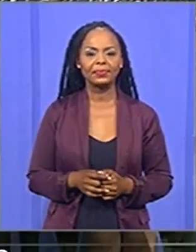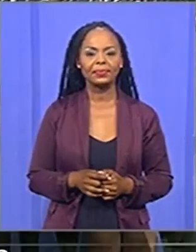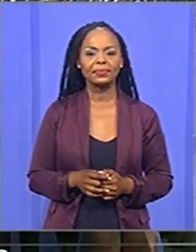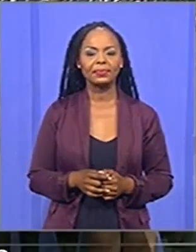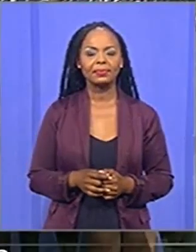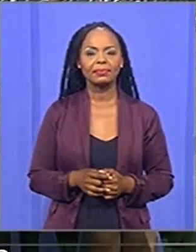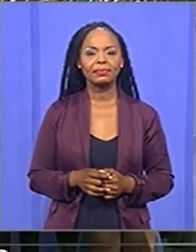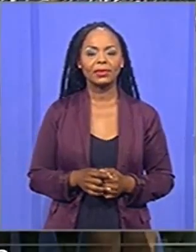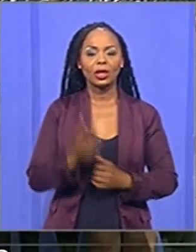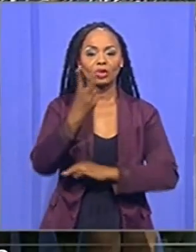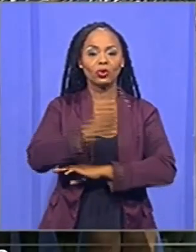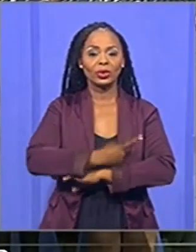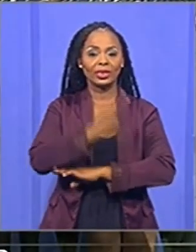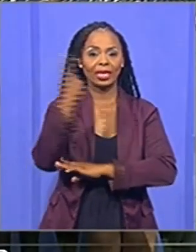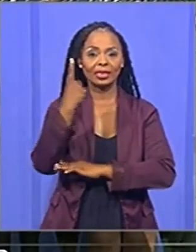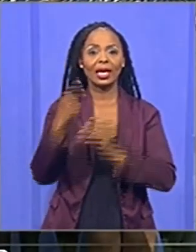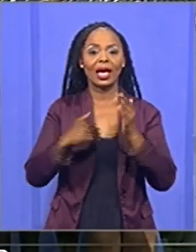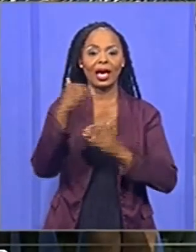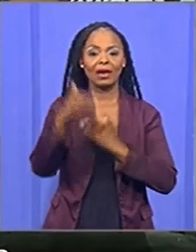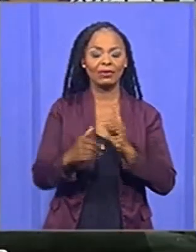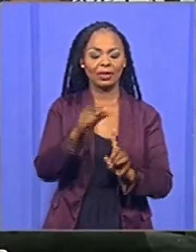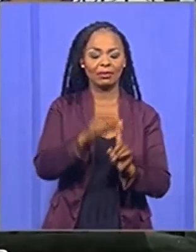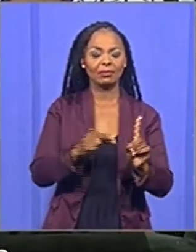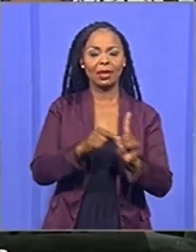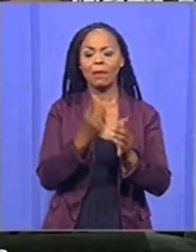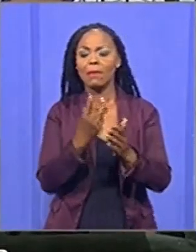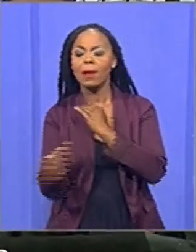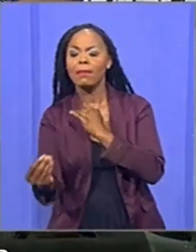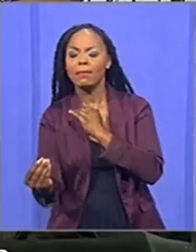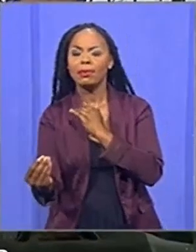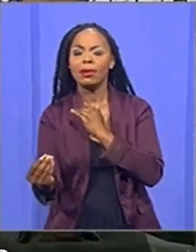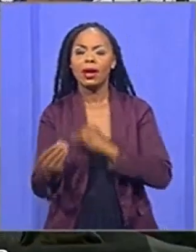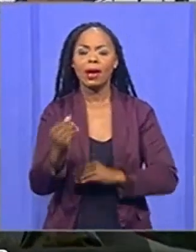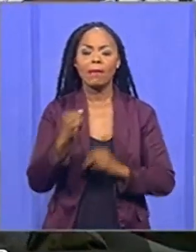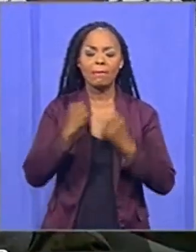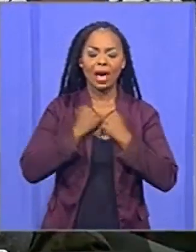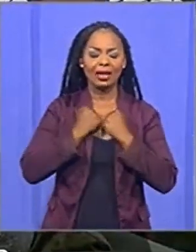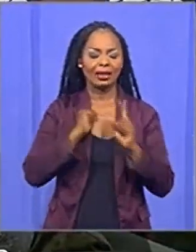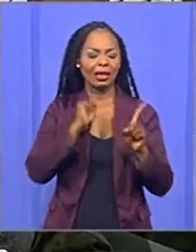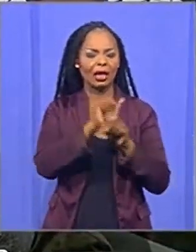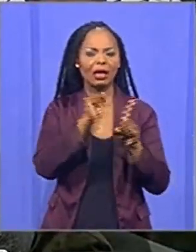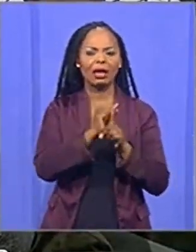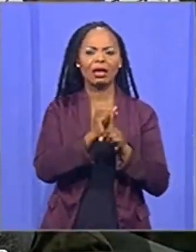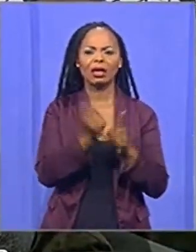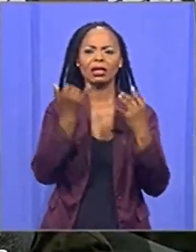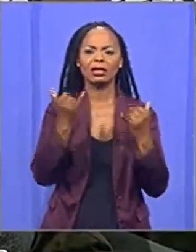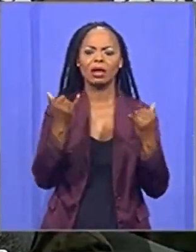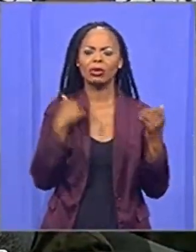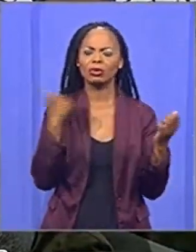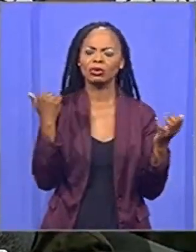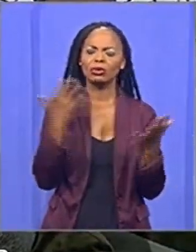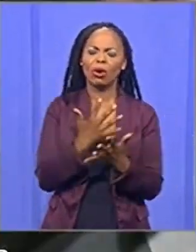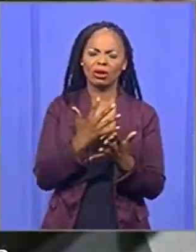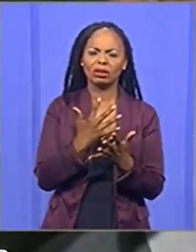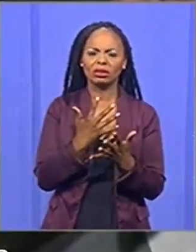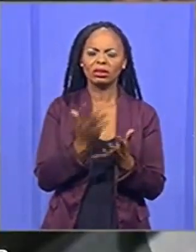Matsatsi a mabedi ka morago nyamela ha ngwana enwa, bohloko ba motswadi ba tutiswa ke ho hlahella ha ditaba tse